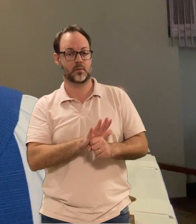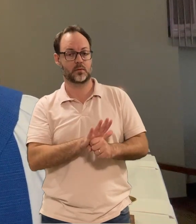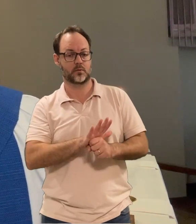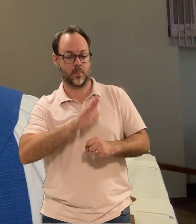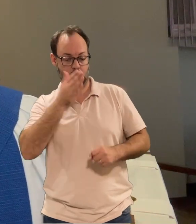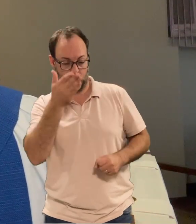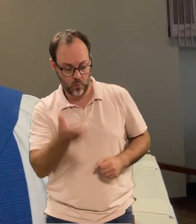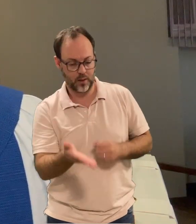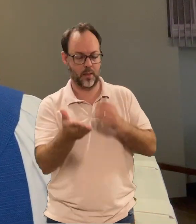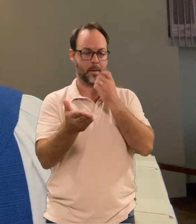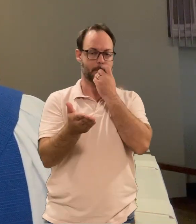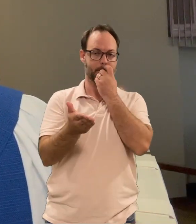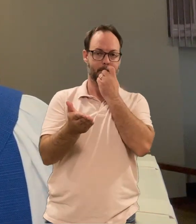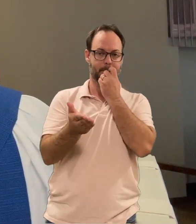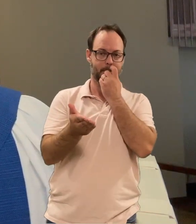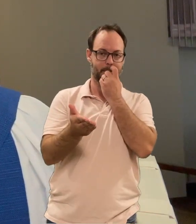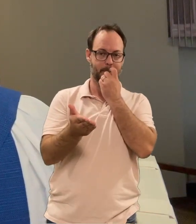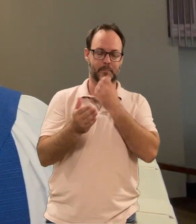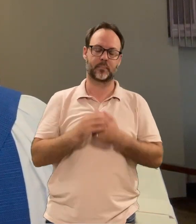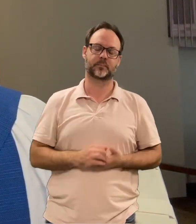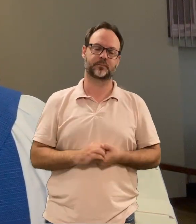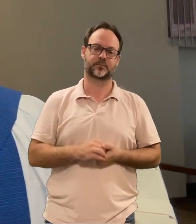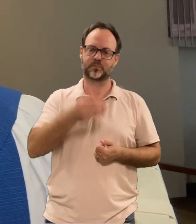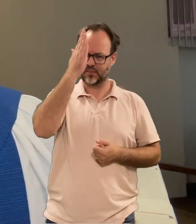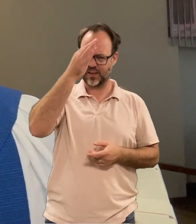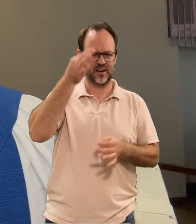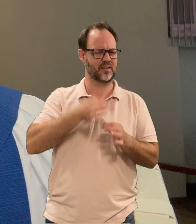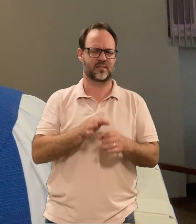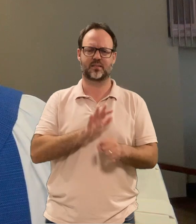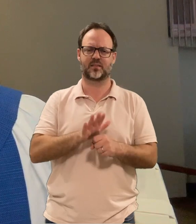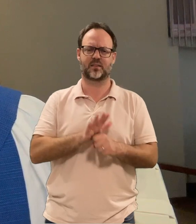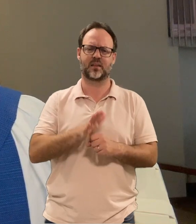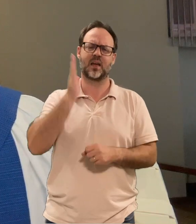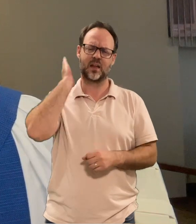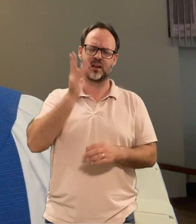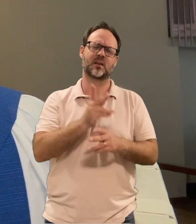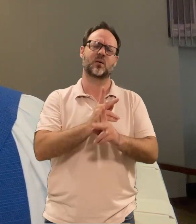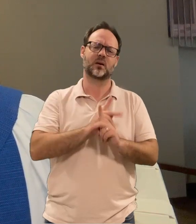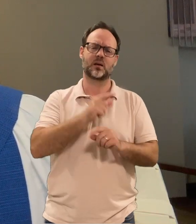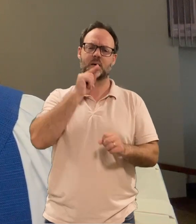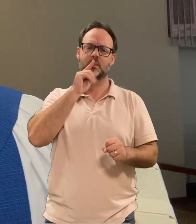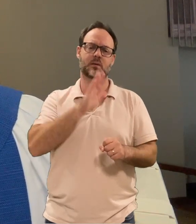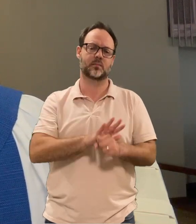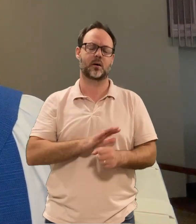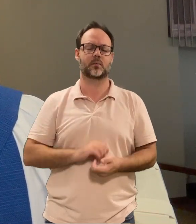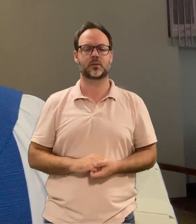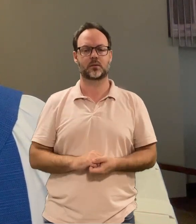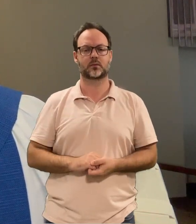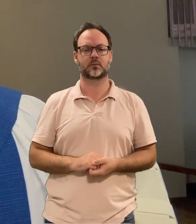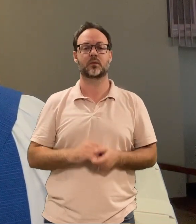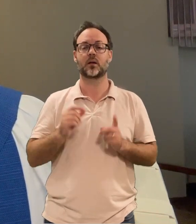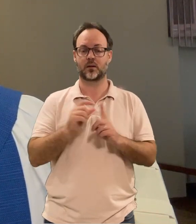God's promises right there with you. Because God is faithful. He will keep